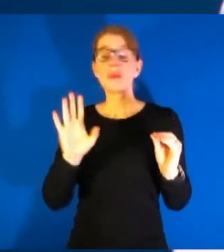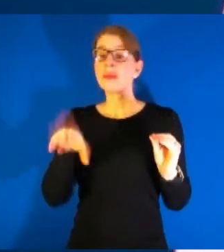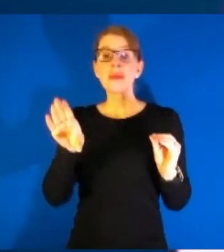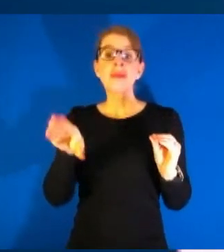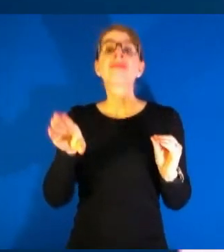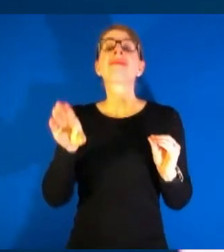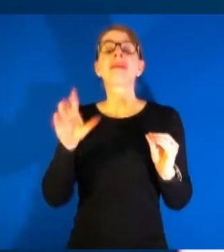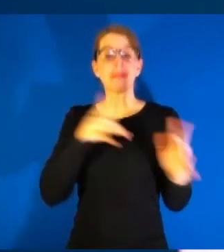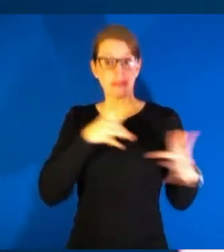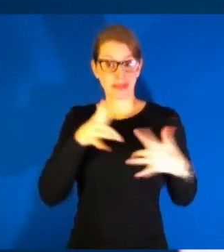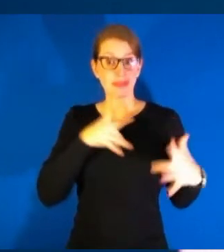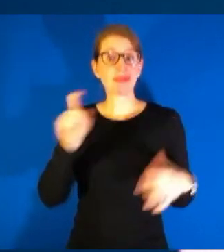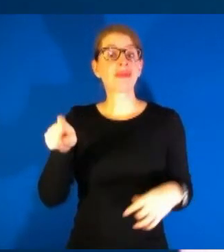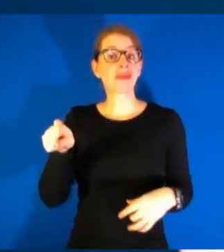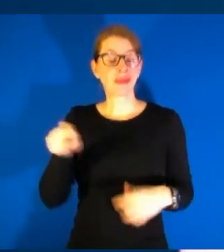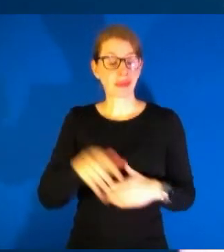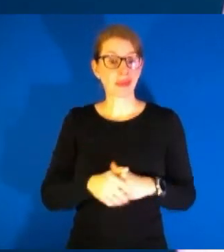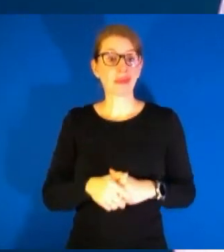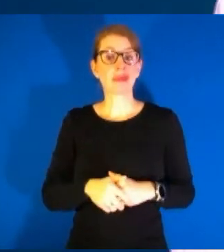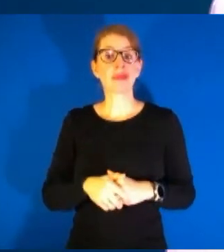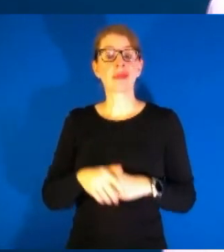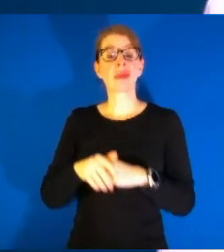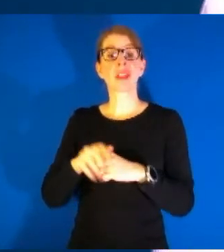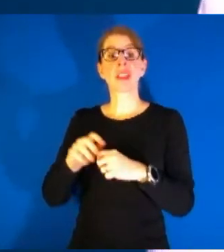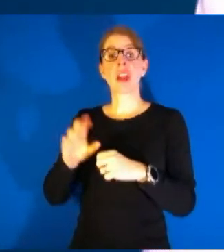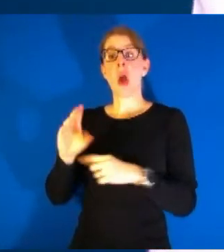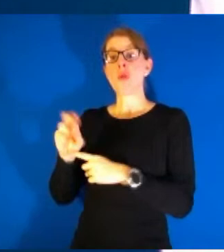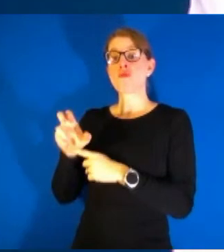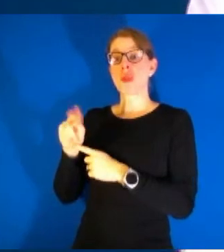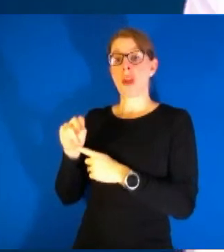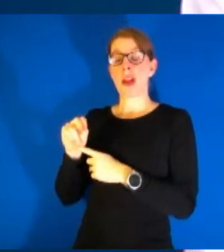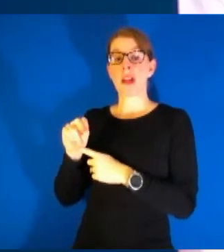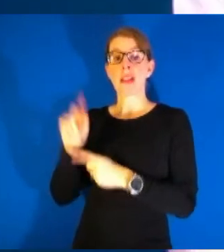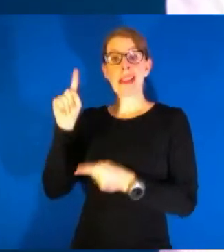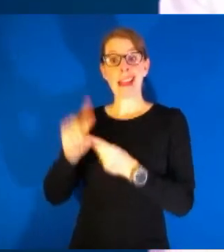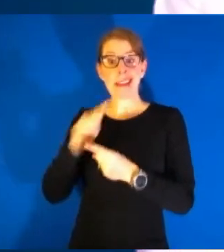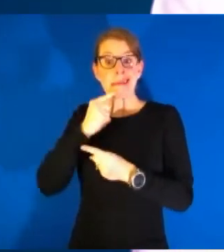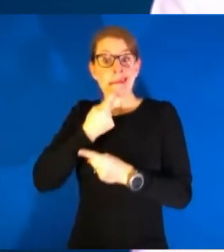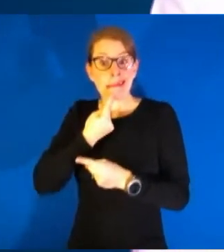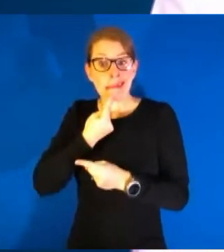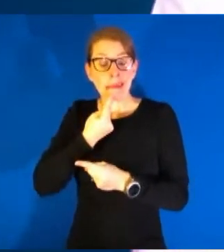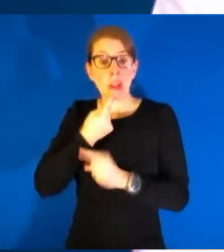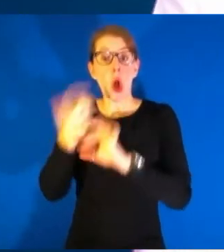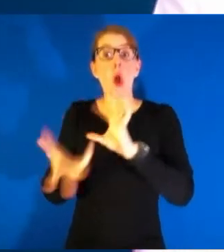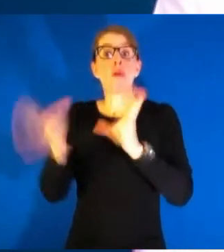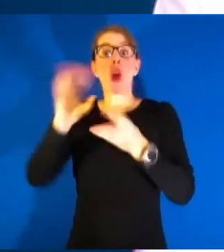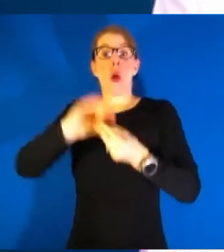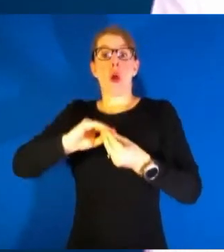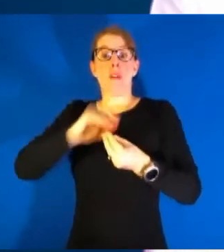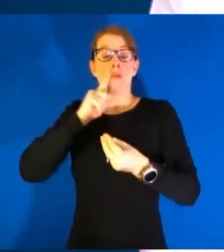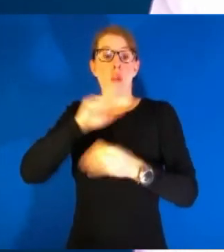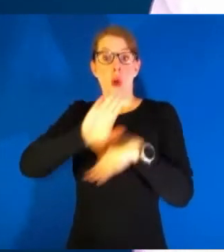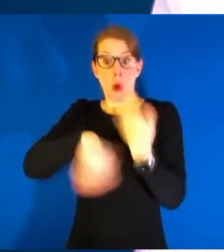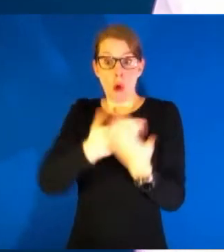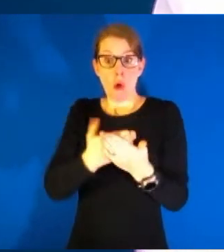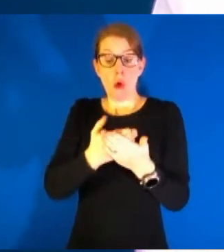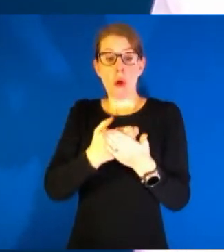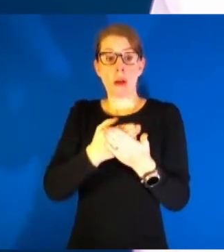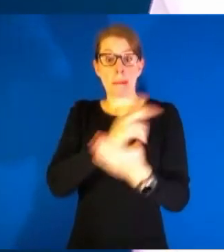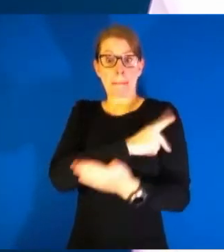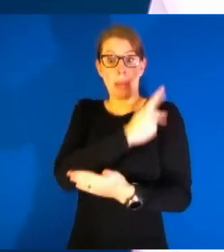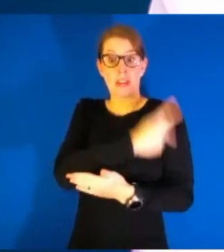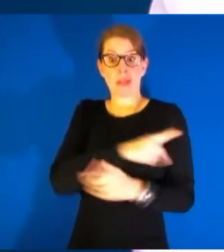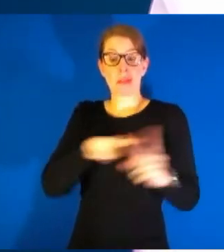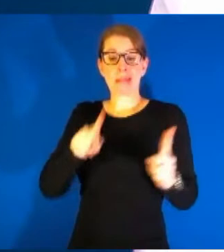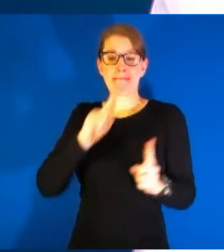do. Omicron, while perhaps less severe in overall for all patients, is very severe